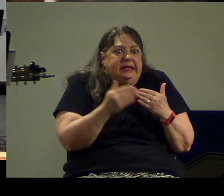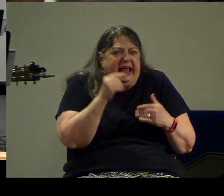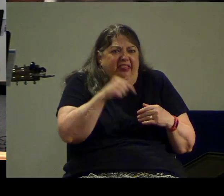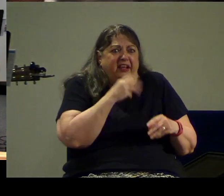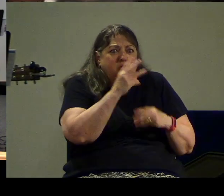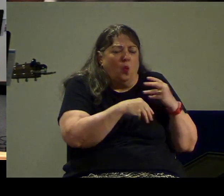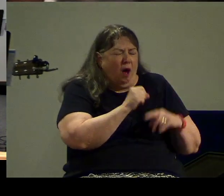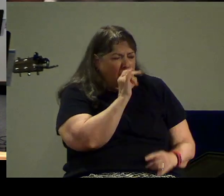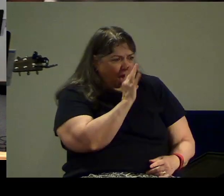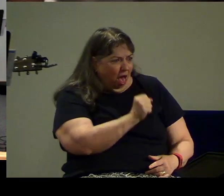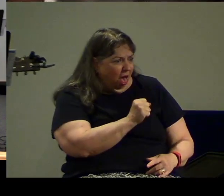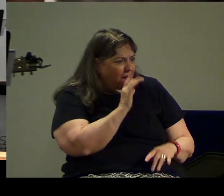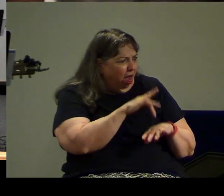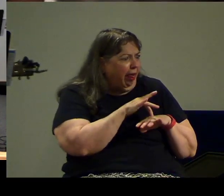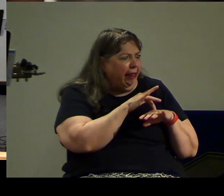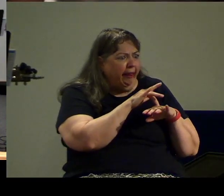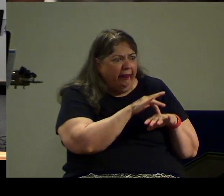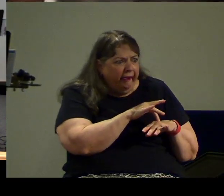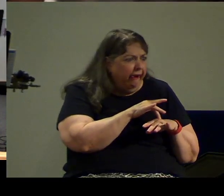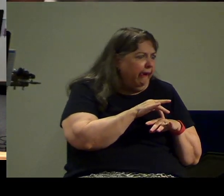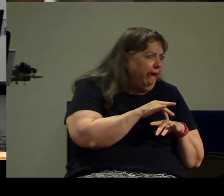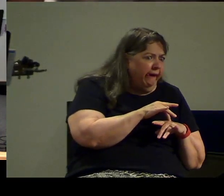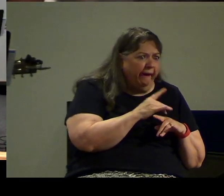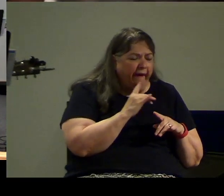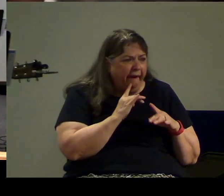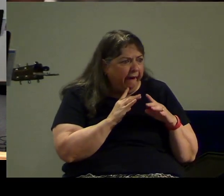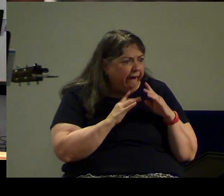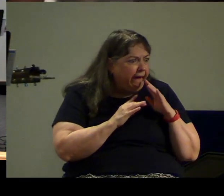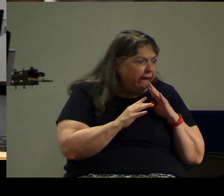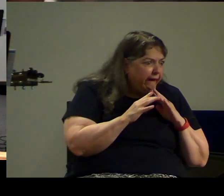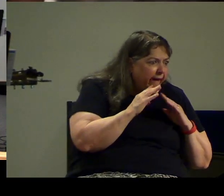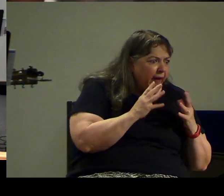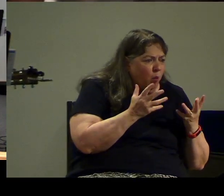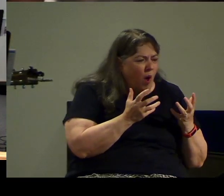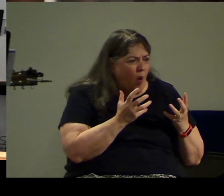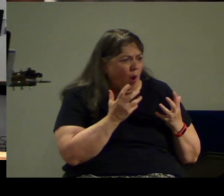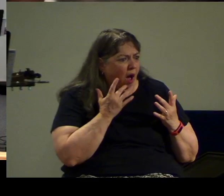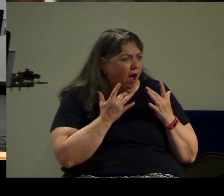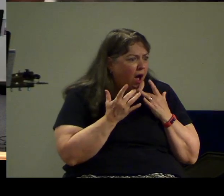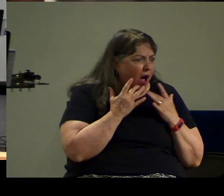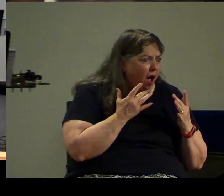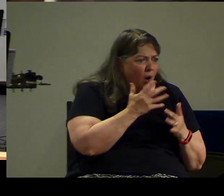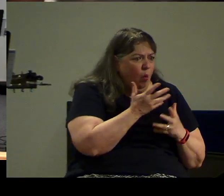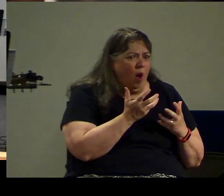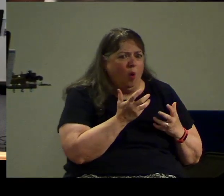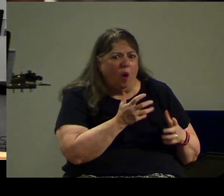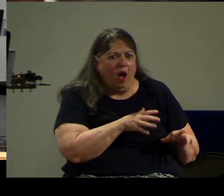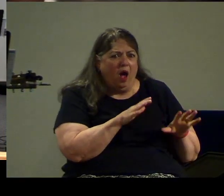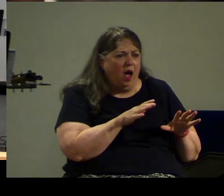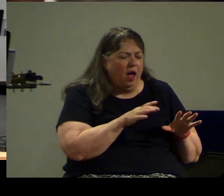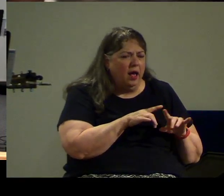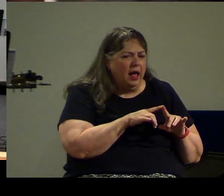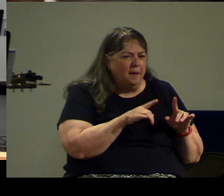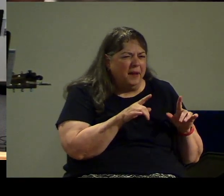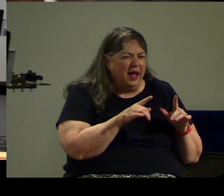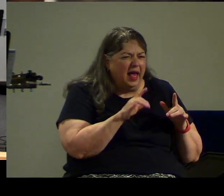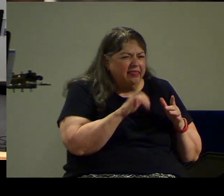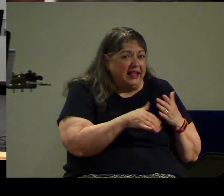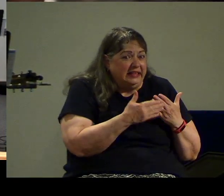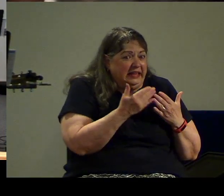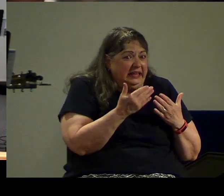things that people have, all the things that we have and that we want and we can do. And sometimes, if we let it, that can overshadow